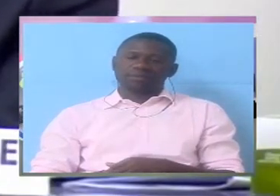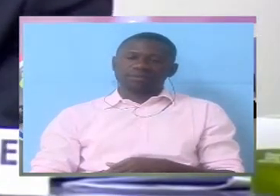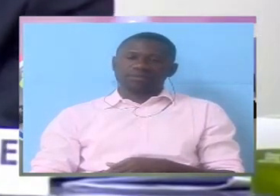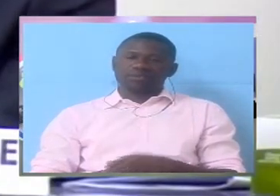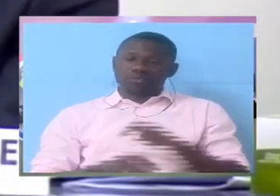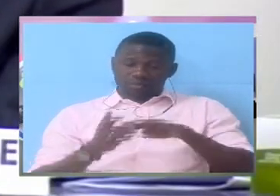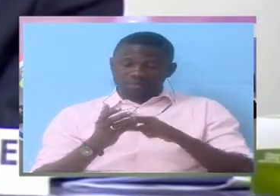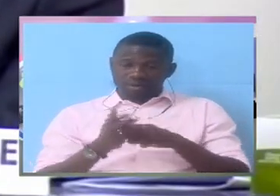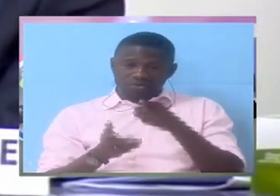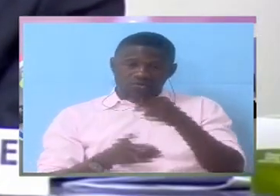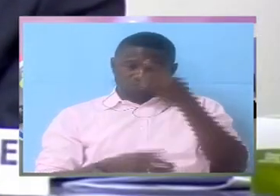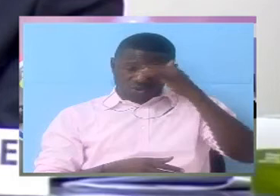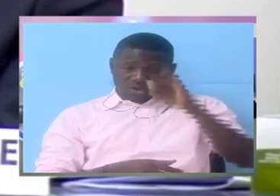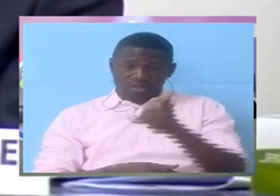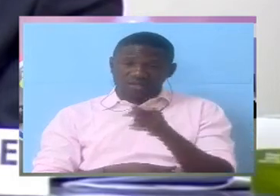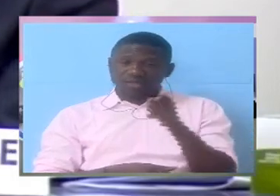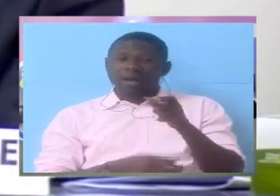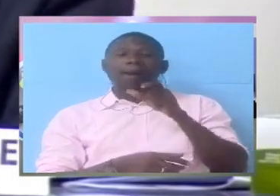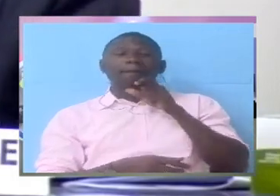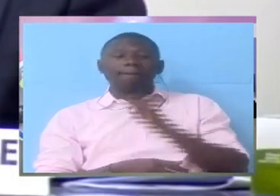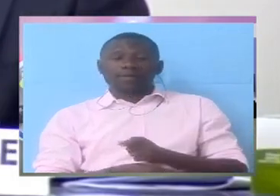is tortured?